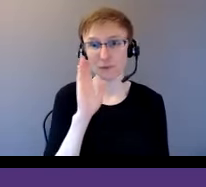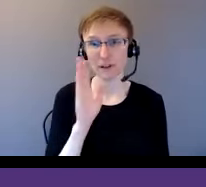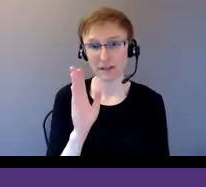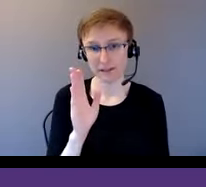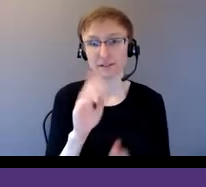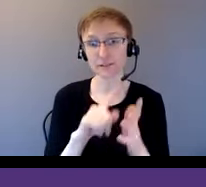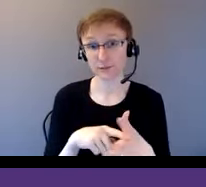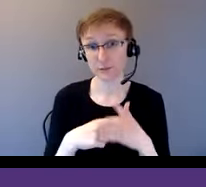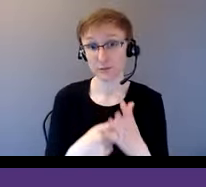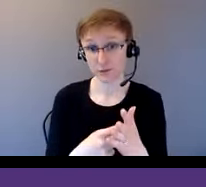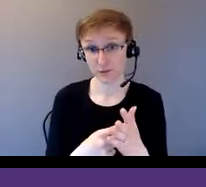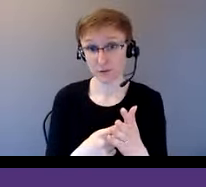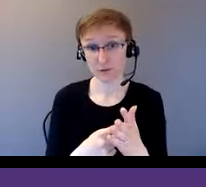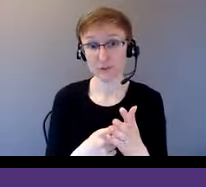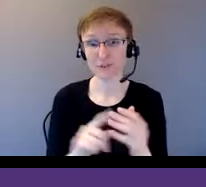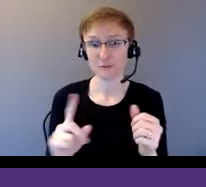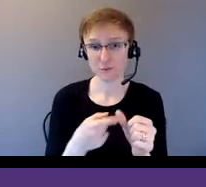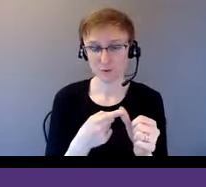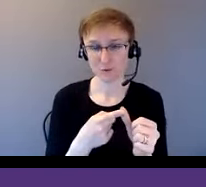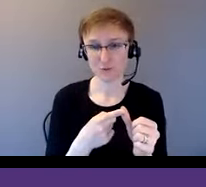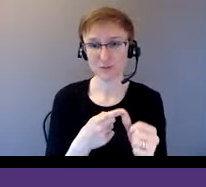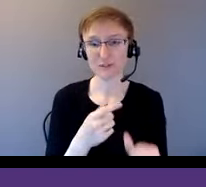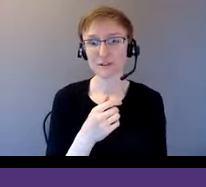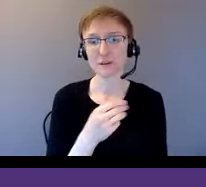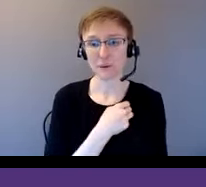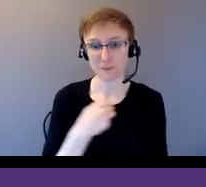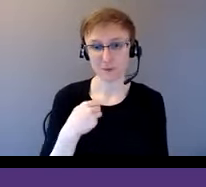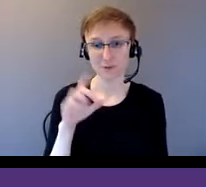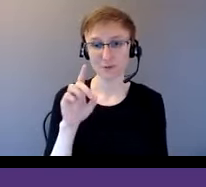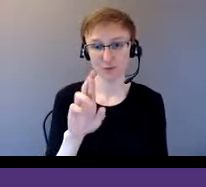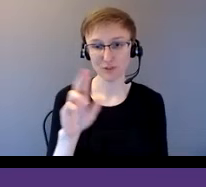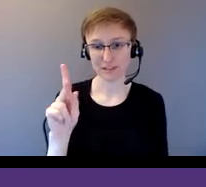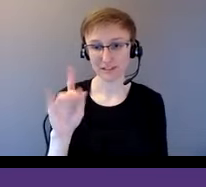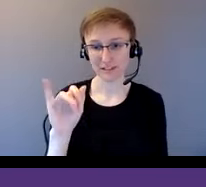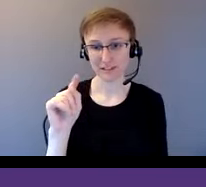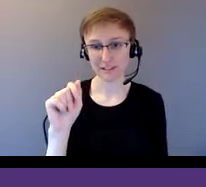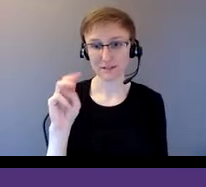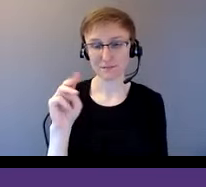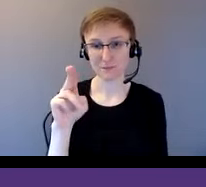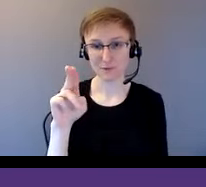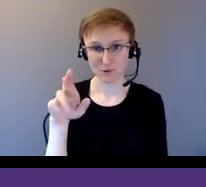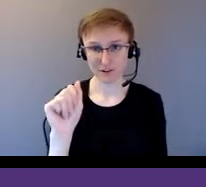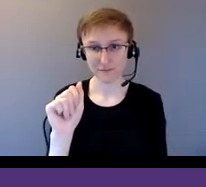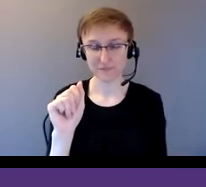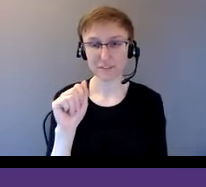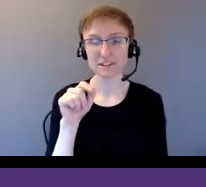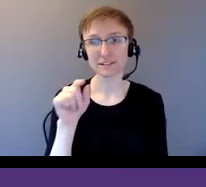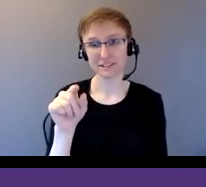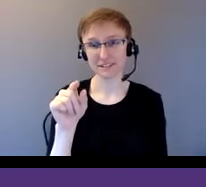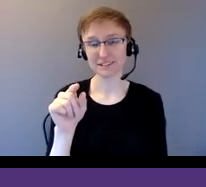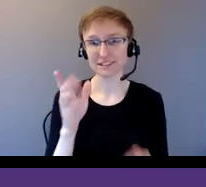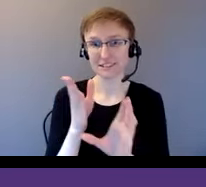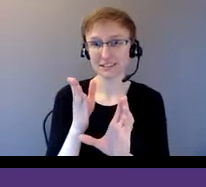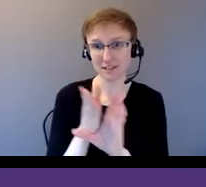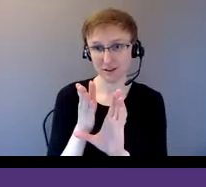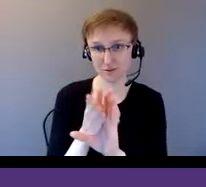will begin with our first member, which is Dr. Kitamara, who is our geriatric psychiatrist from the esteemed